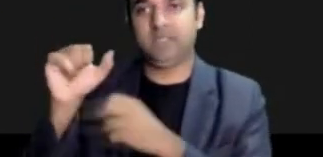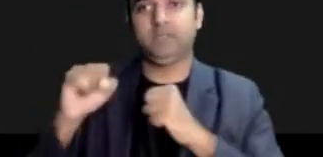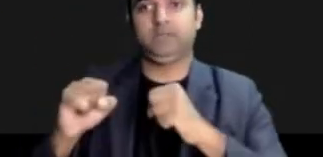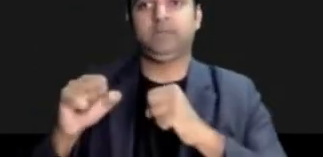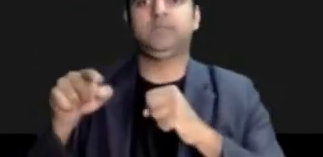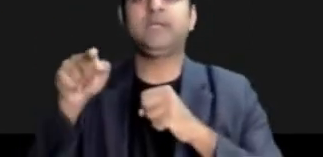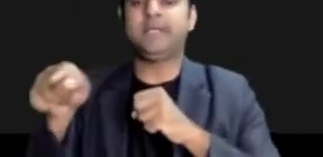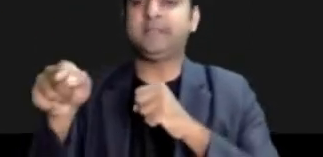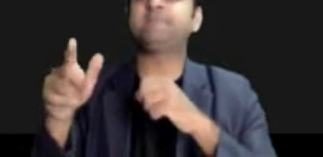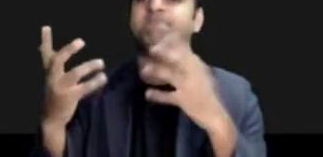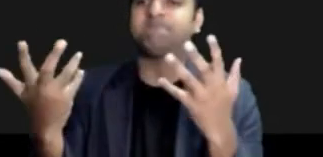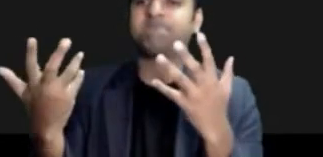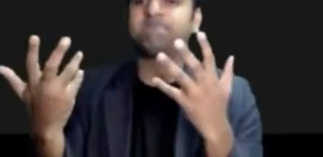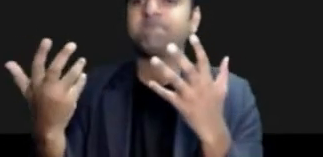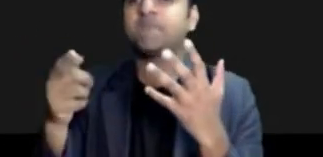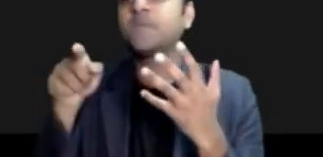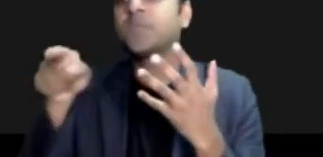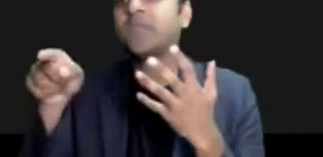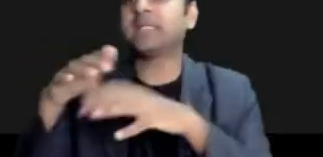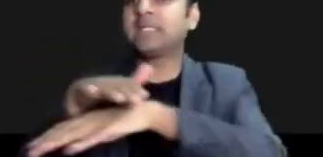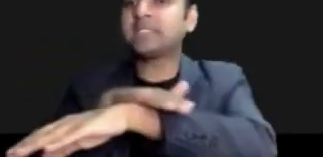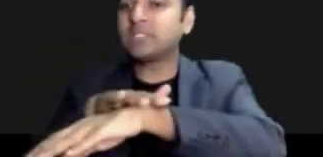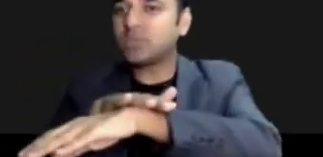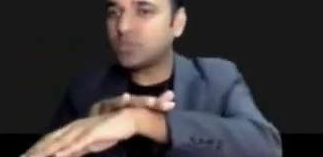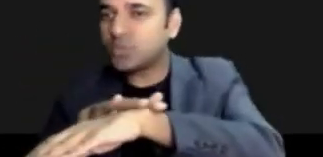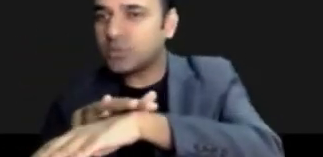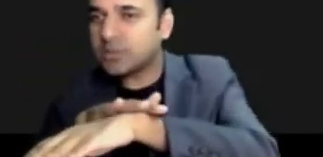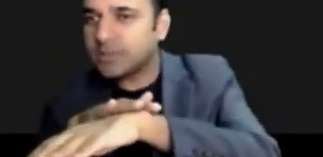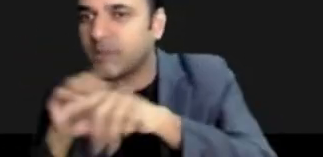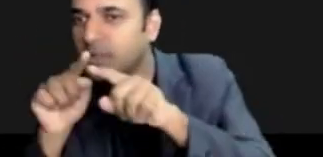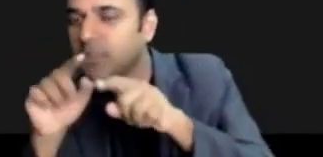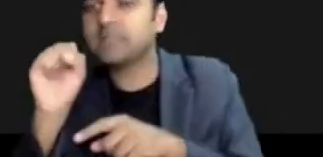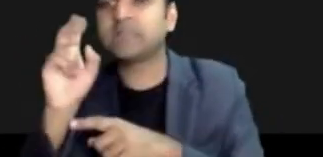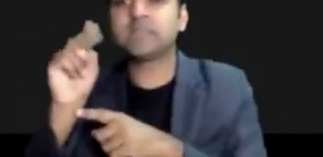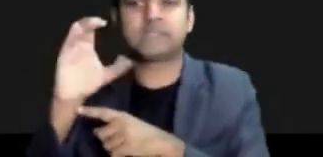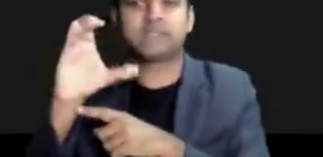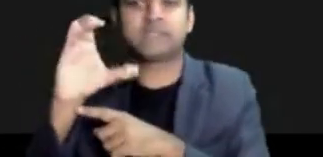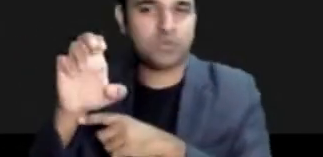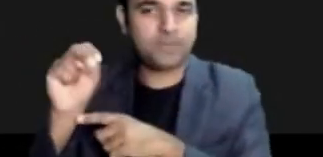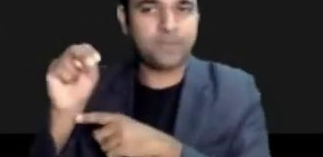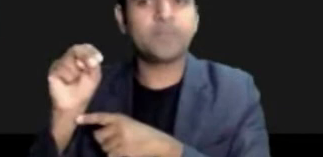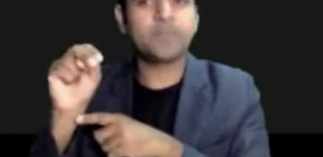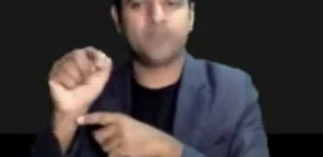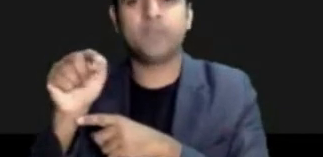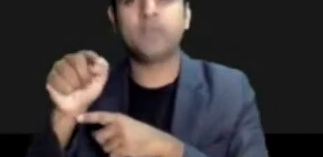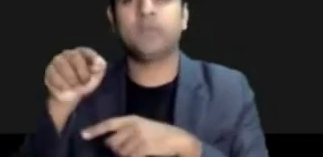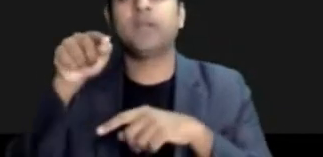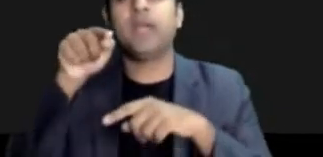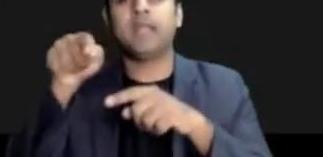sure their evacuation packages are also comprising these kind